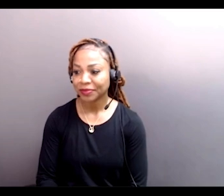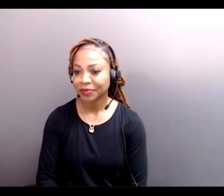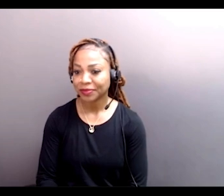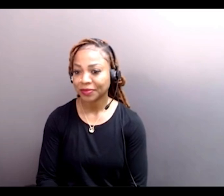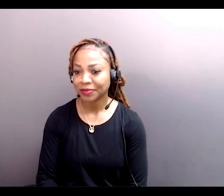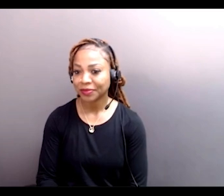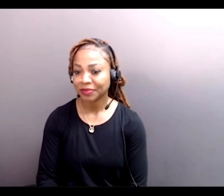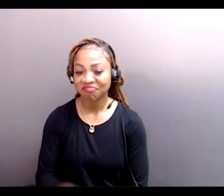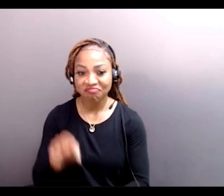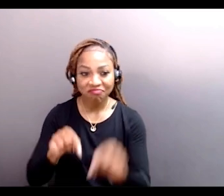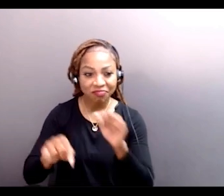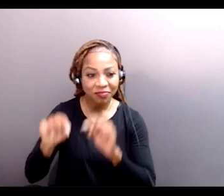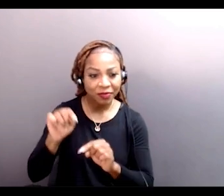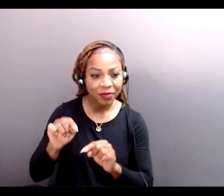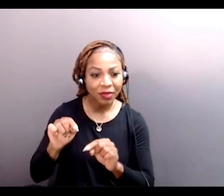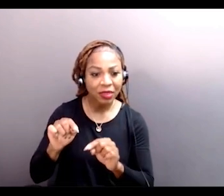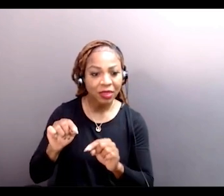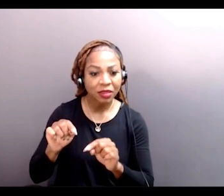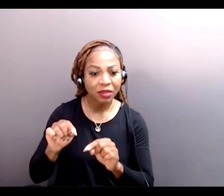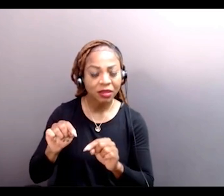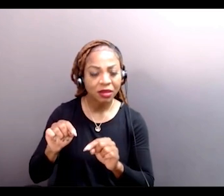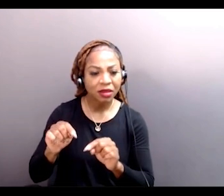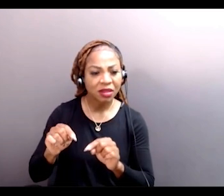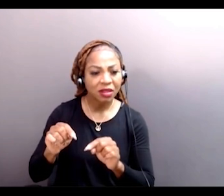So if we can go back a couple of,